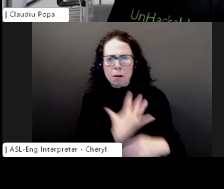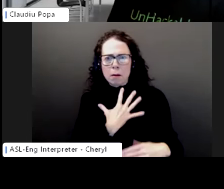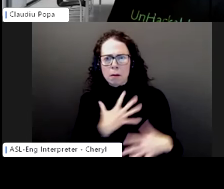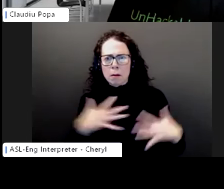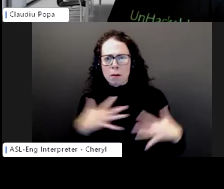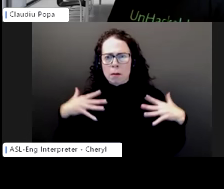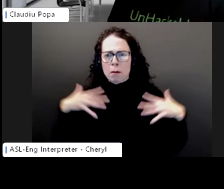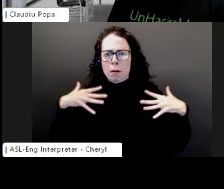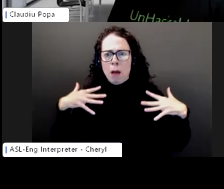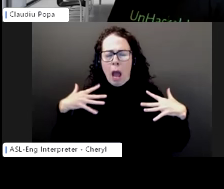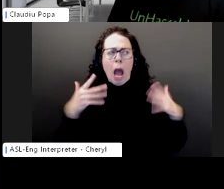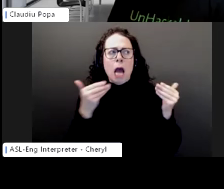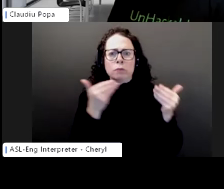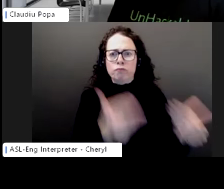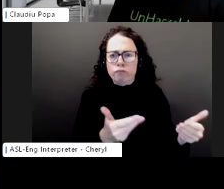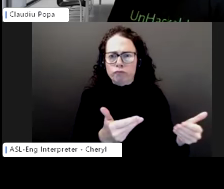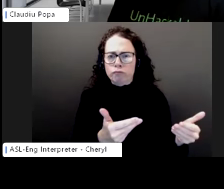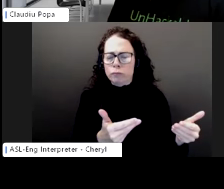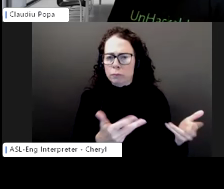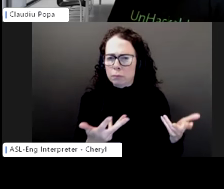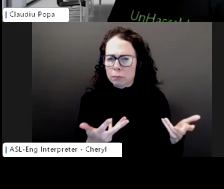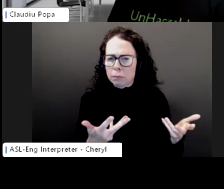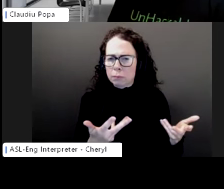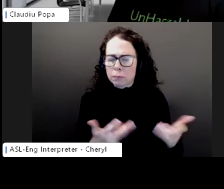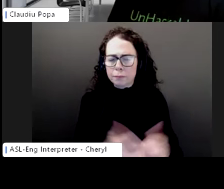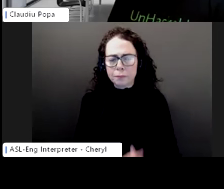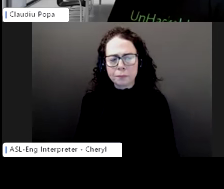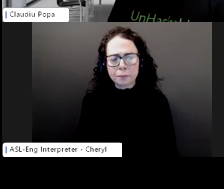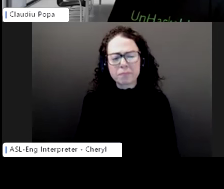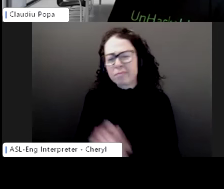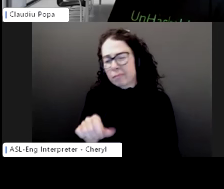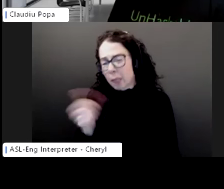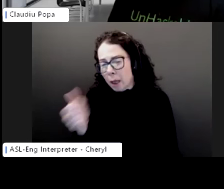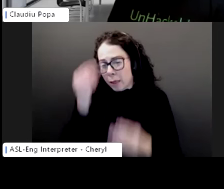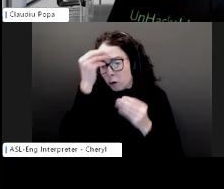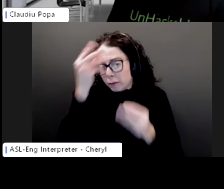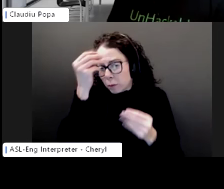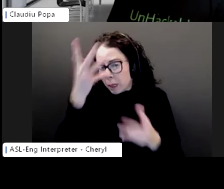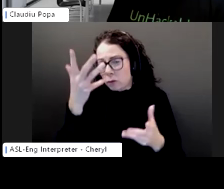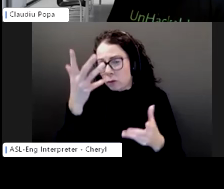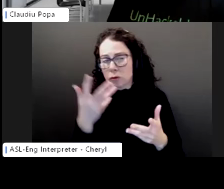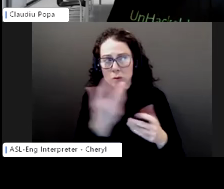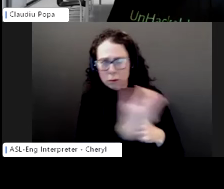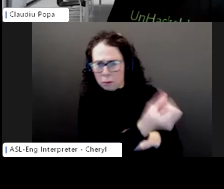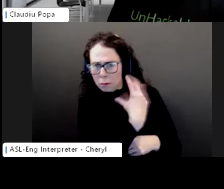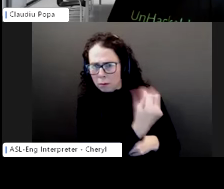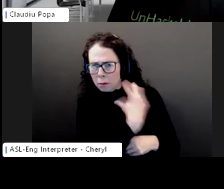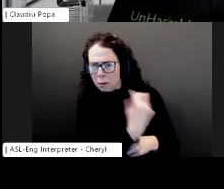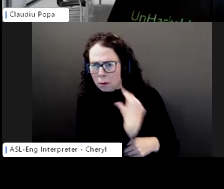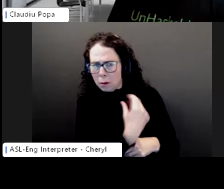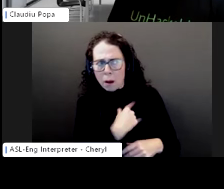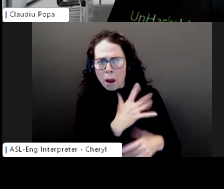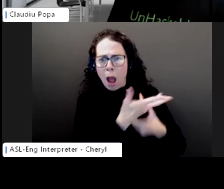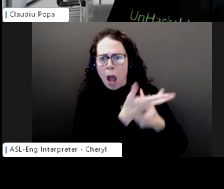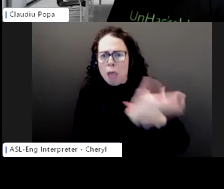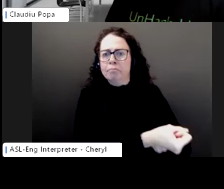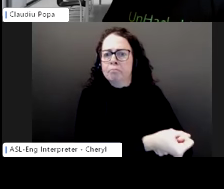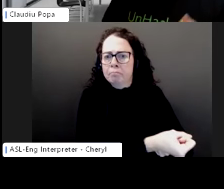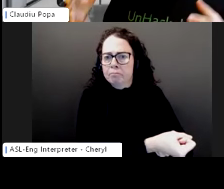various other types of information which may or may not be real. It's very, very